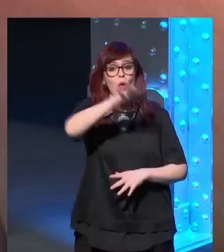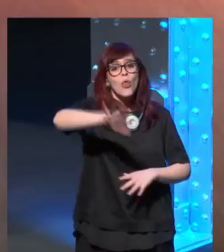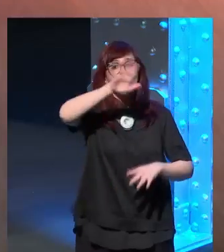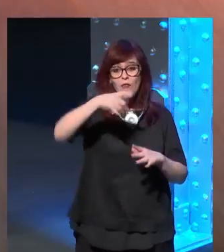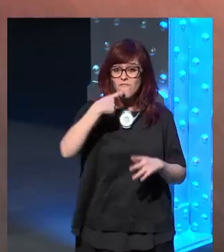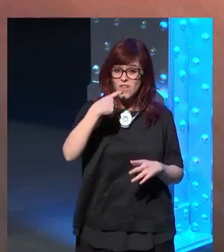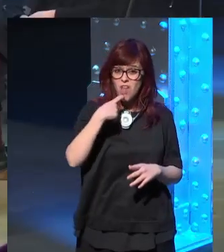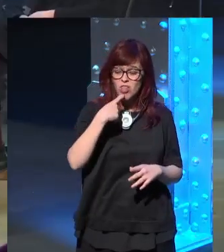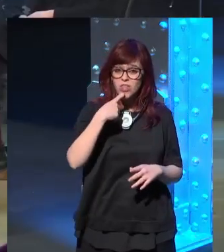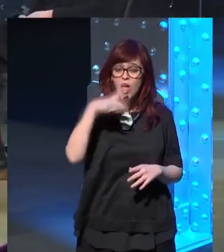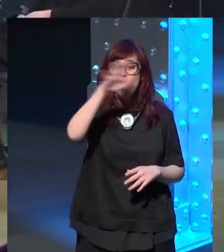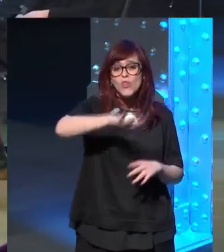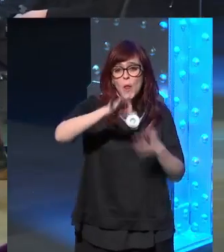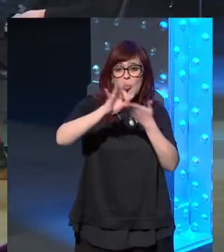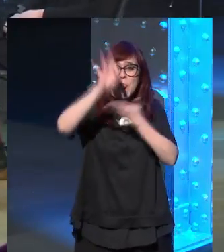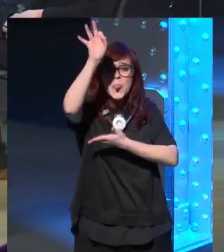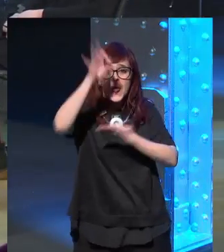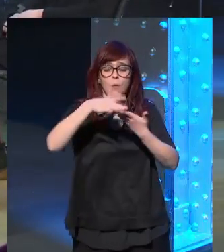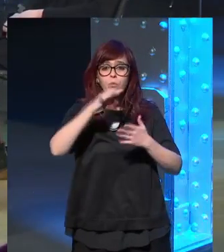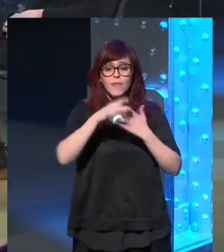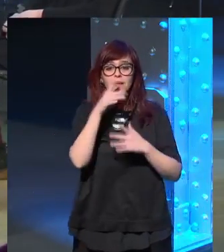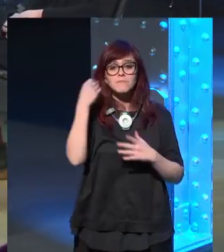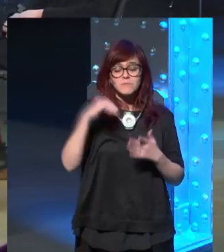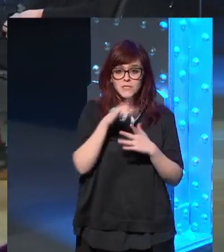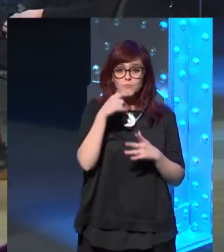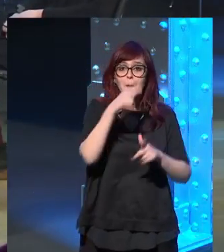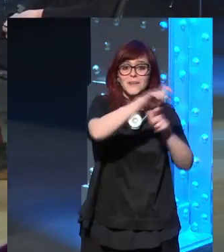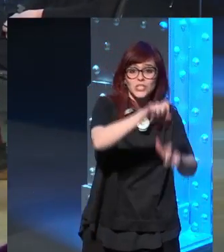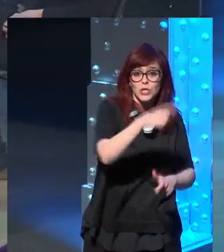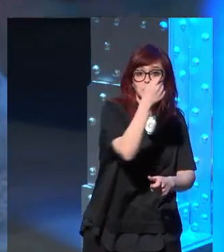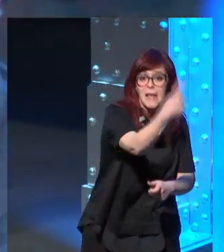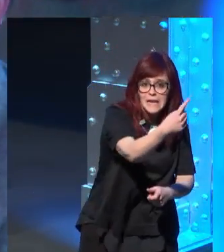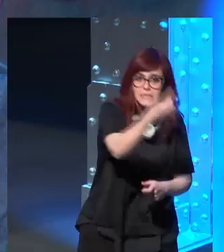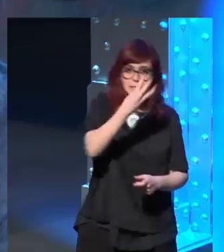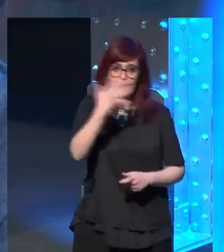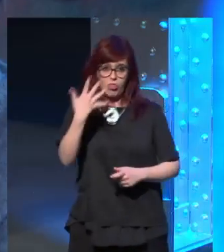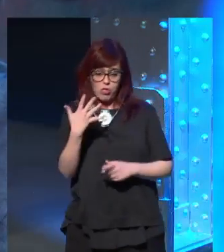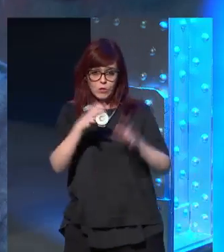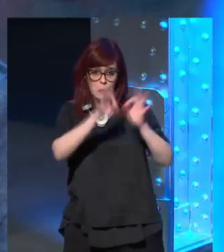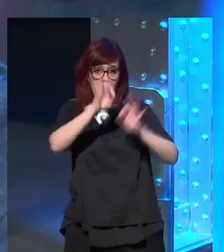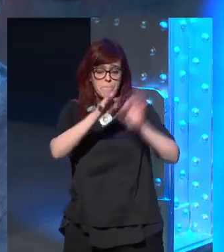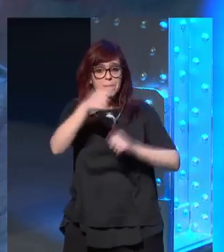some remote areas. And there's probably also a combination of mental health problems,